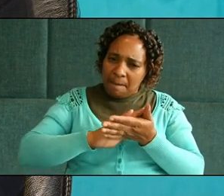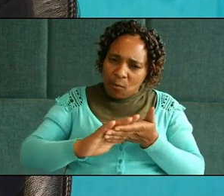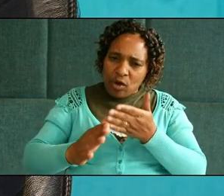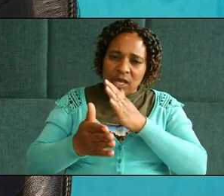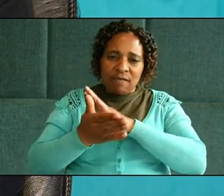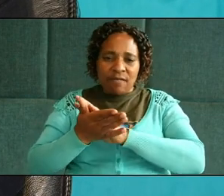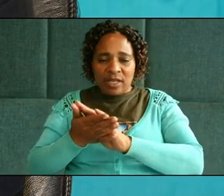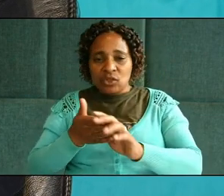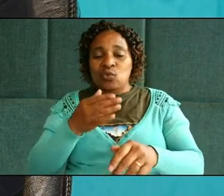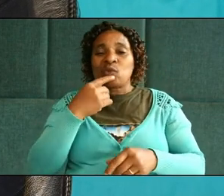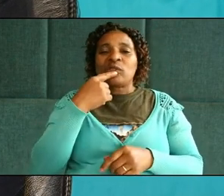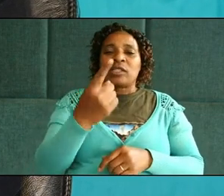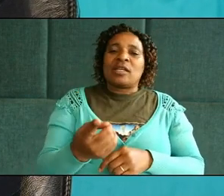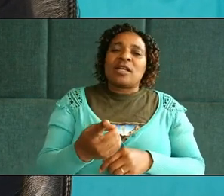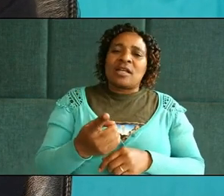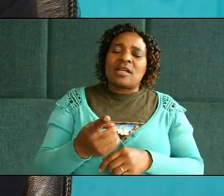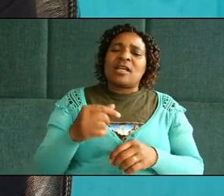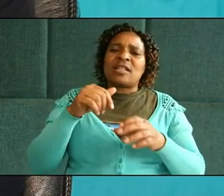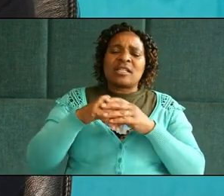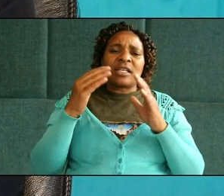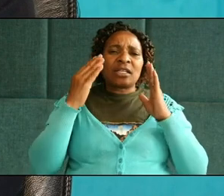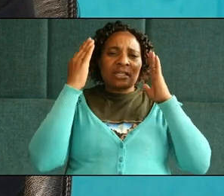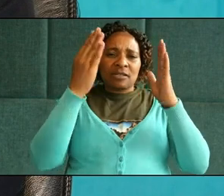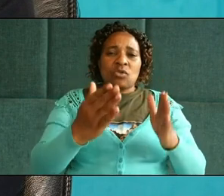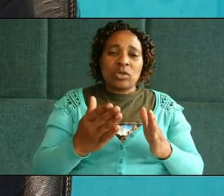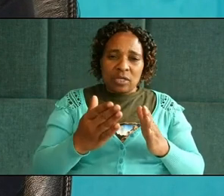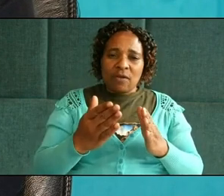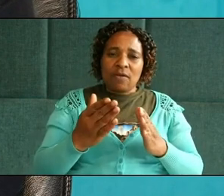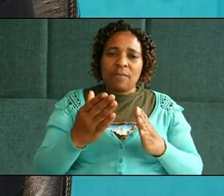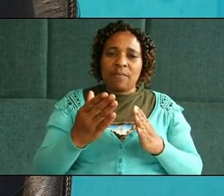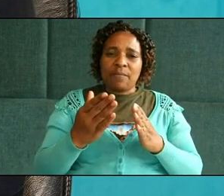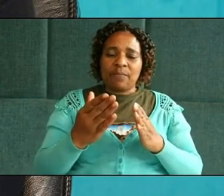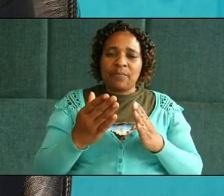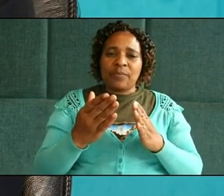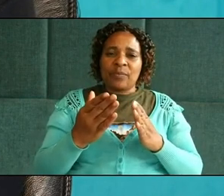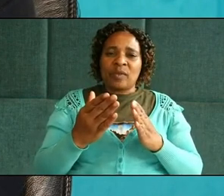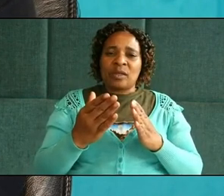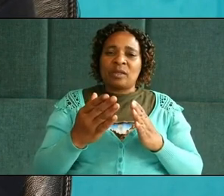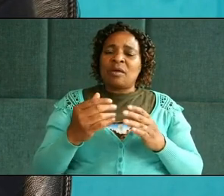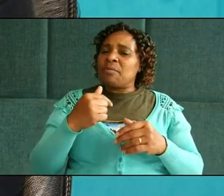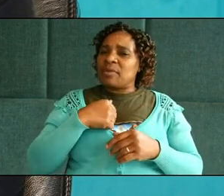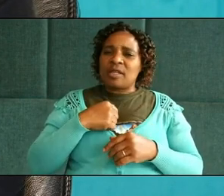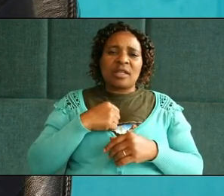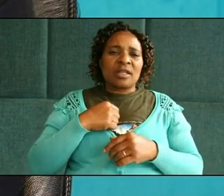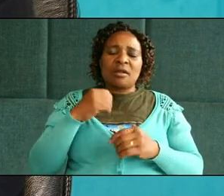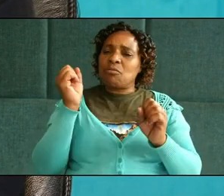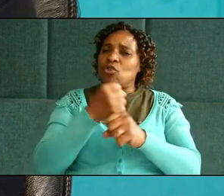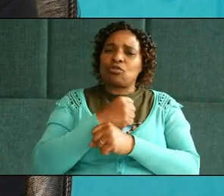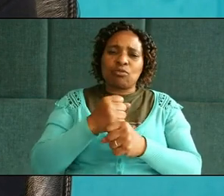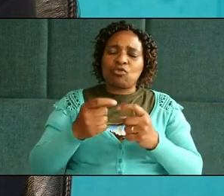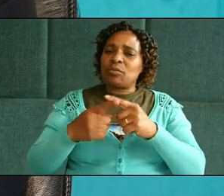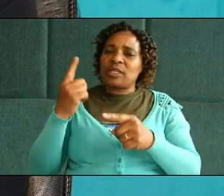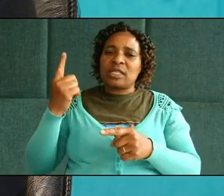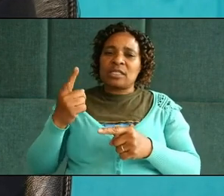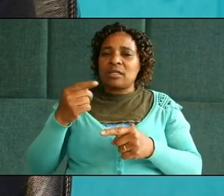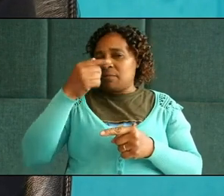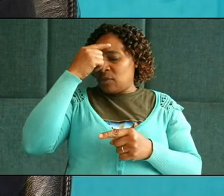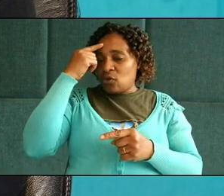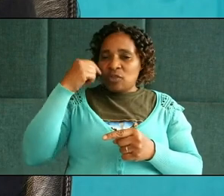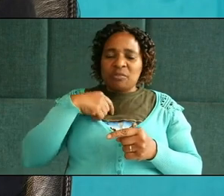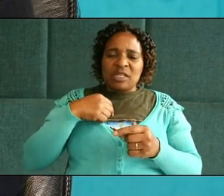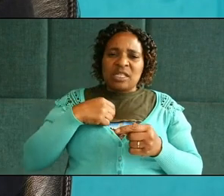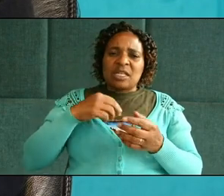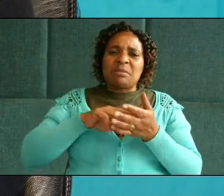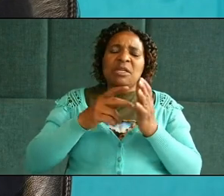say, it was unintentional, therefore I don't have to be killed because I did not mean to